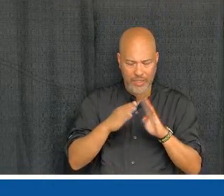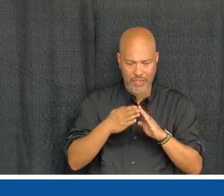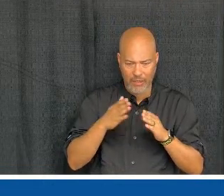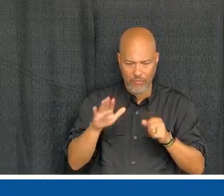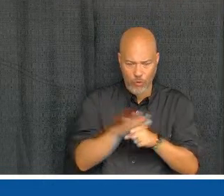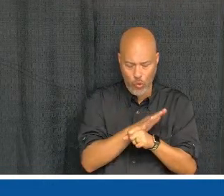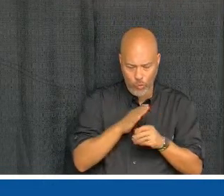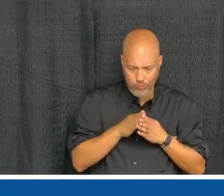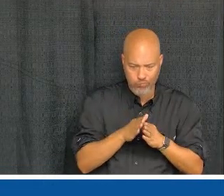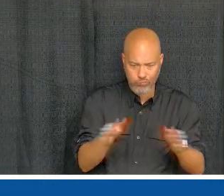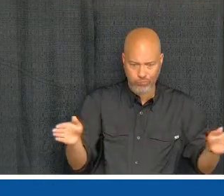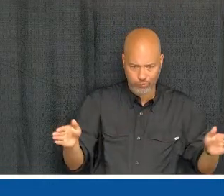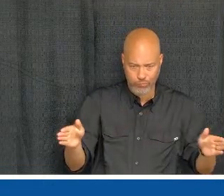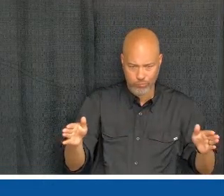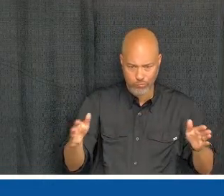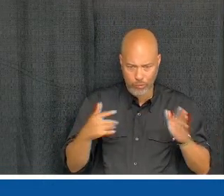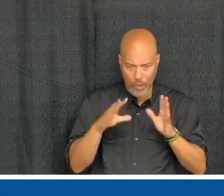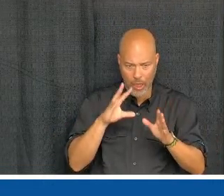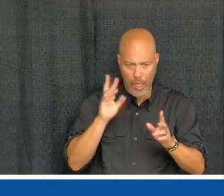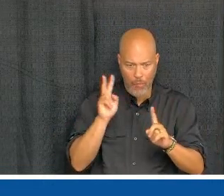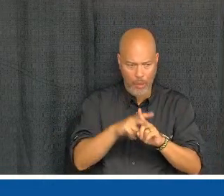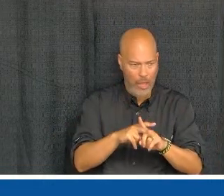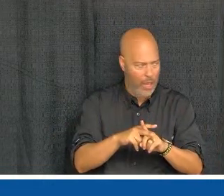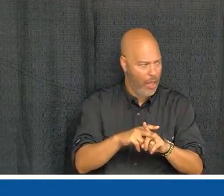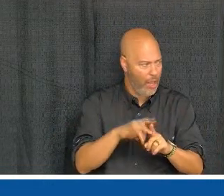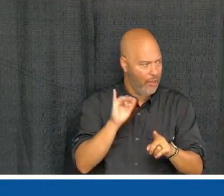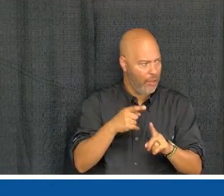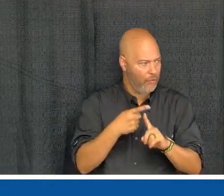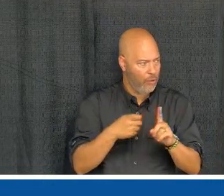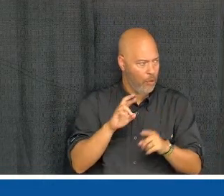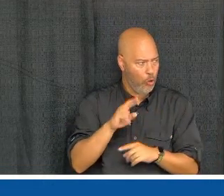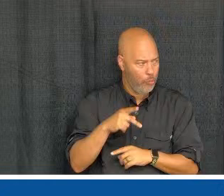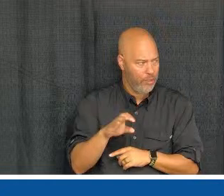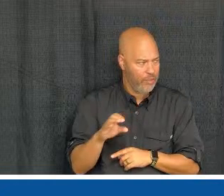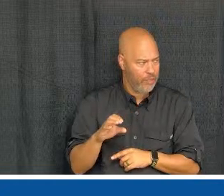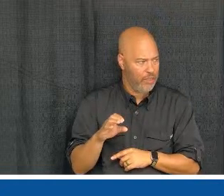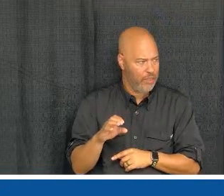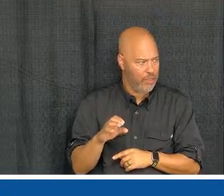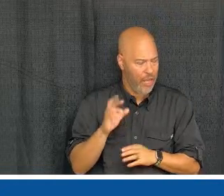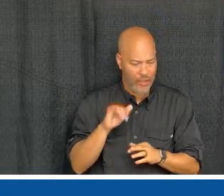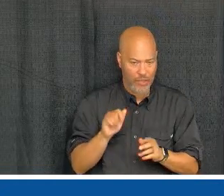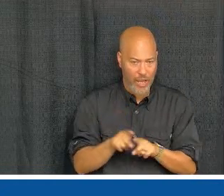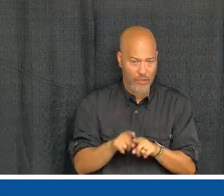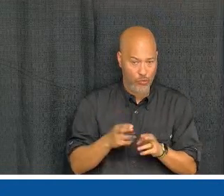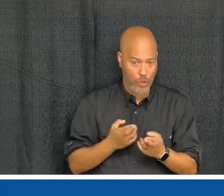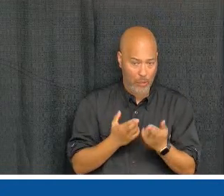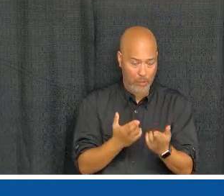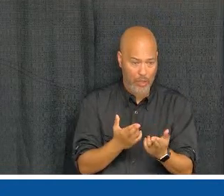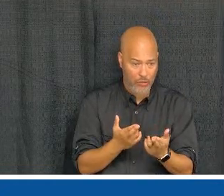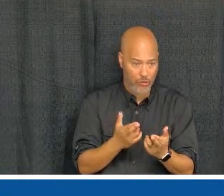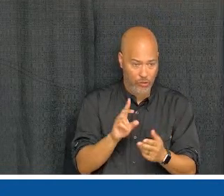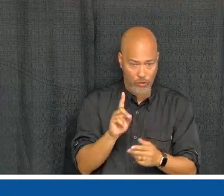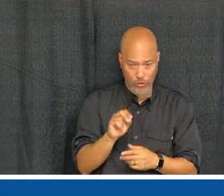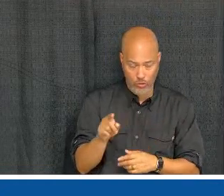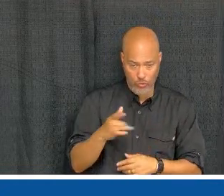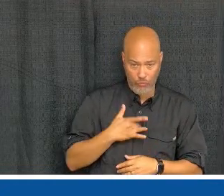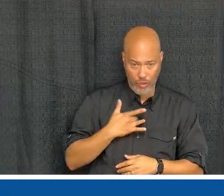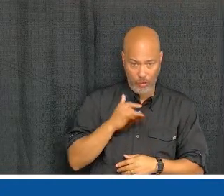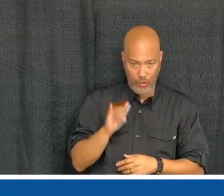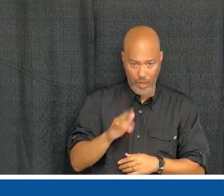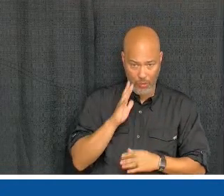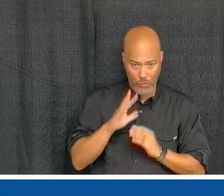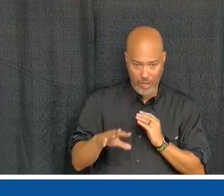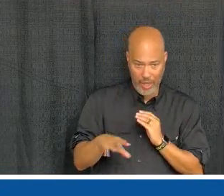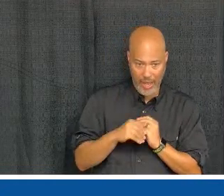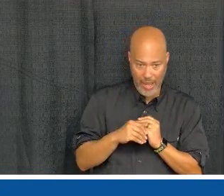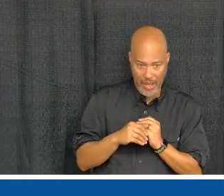citywide. And of course, that's coming from the RPC as a recommendation. Do you feel that would add